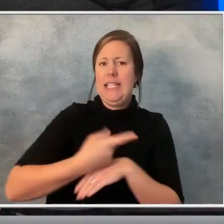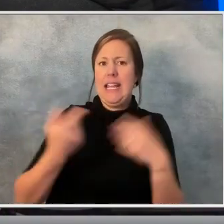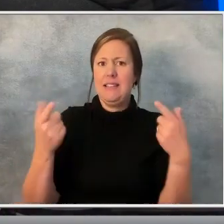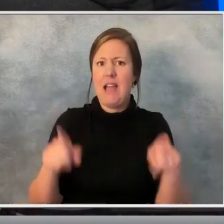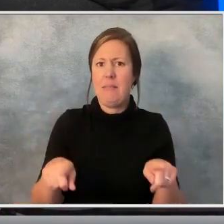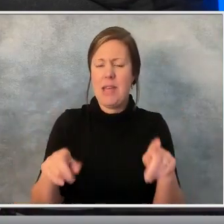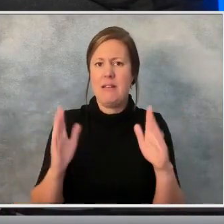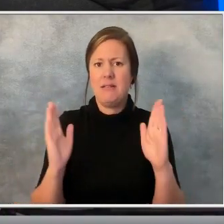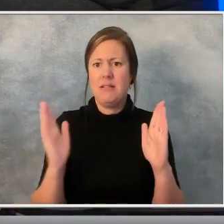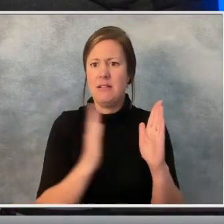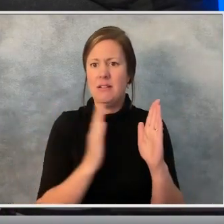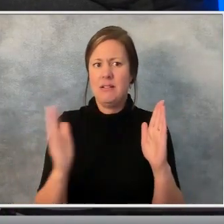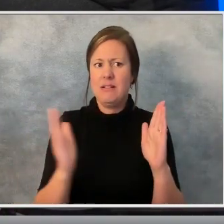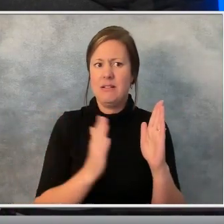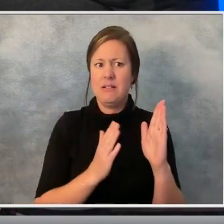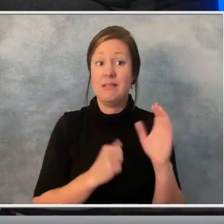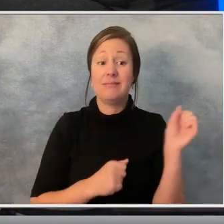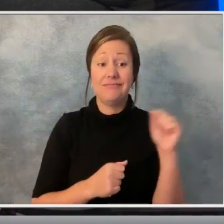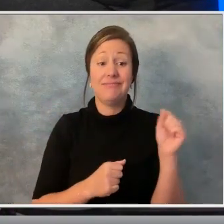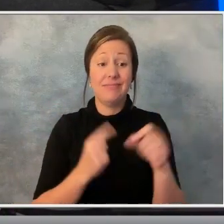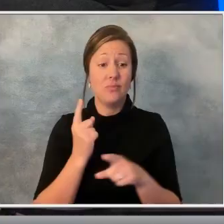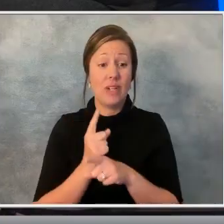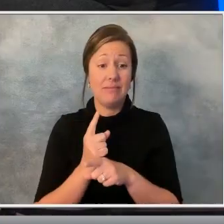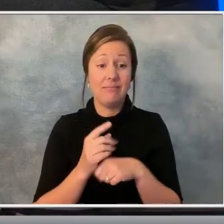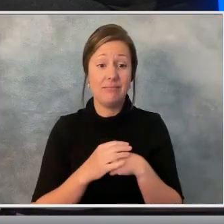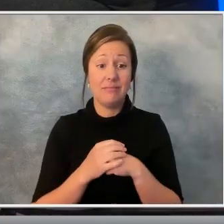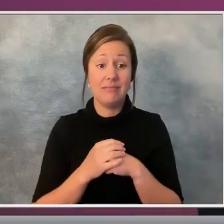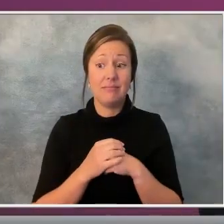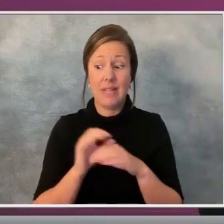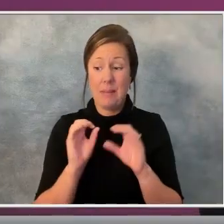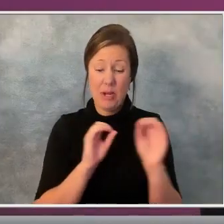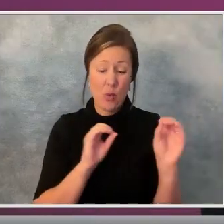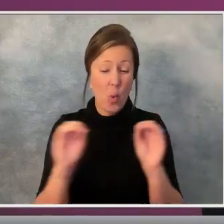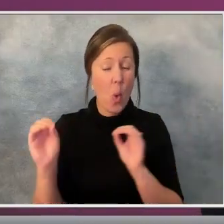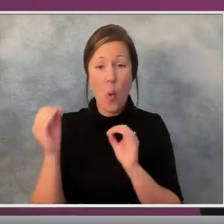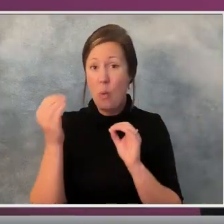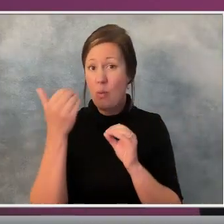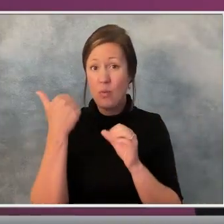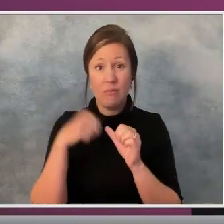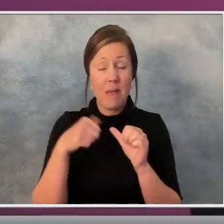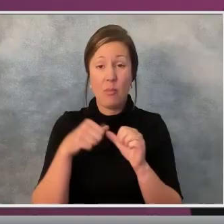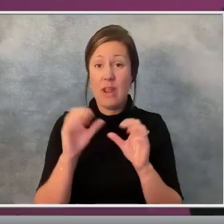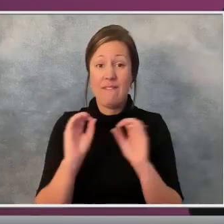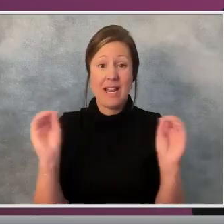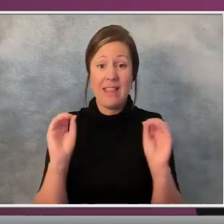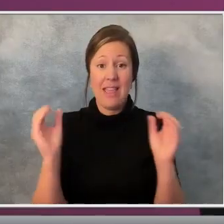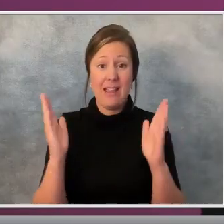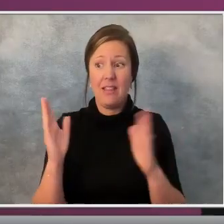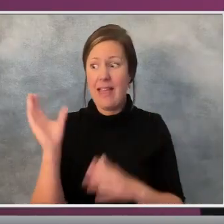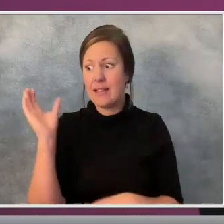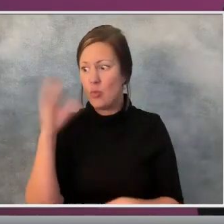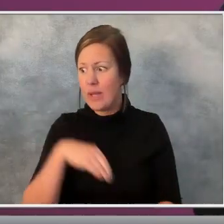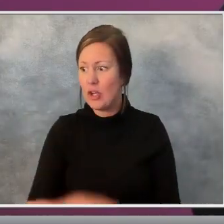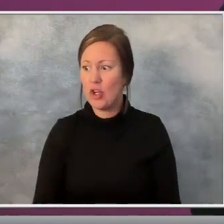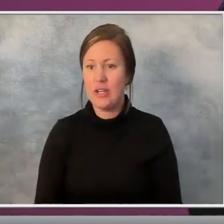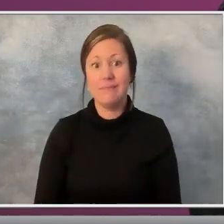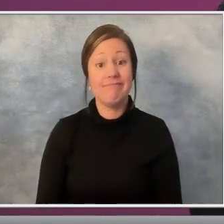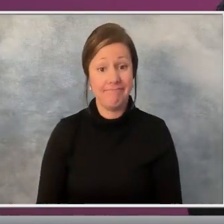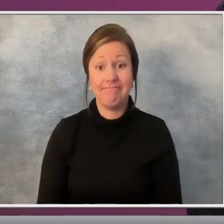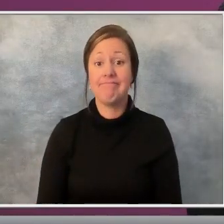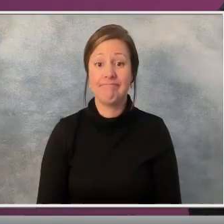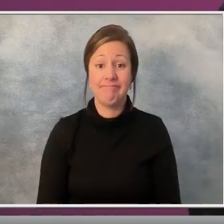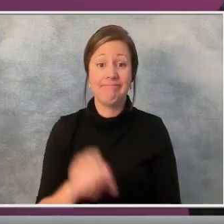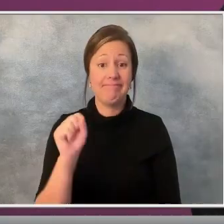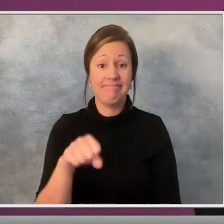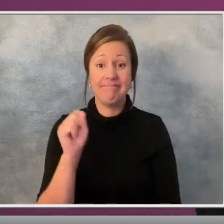that you have no memory of. Correct. Yeah. Yeah, and I just, Boy, that's weird. I know, and I just listen to the stories